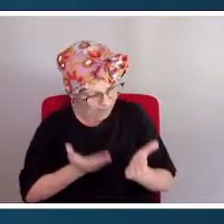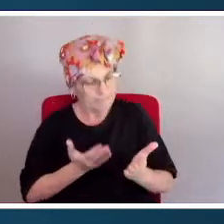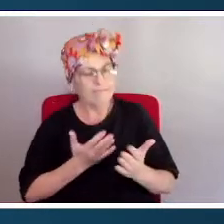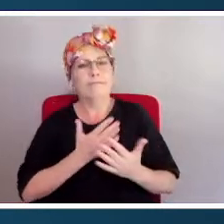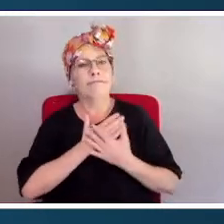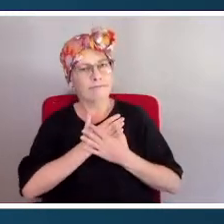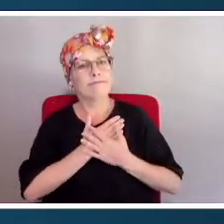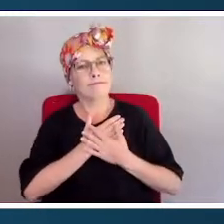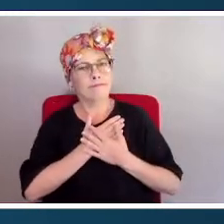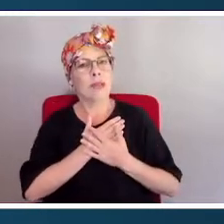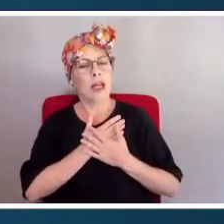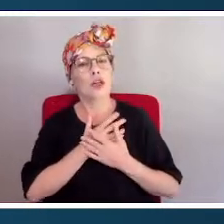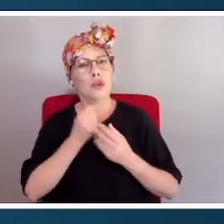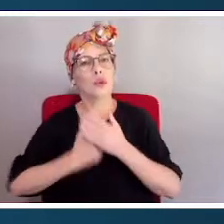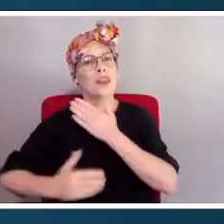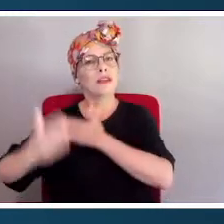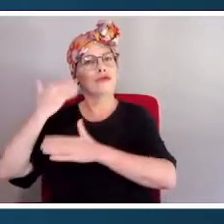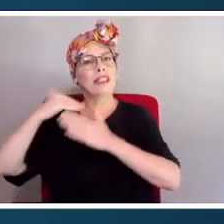traditional elders,